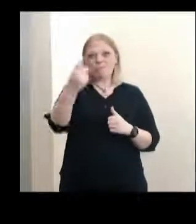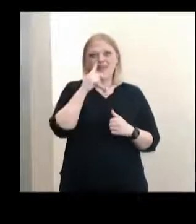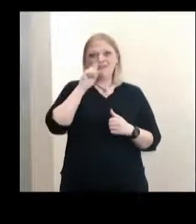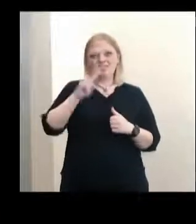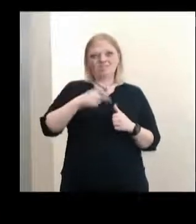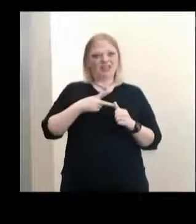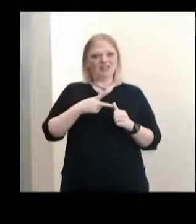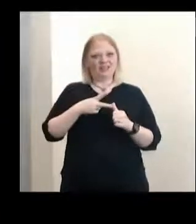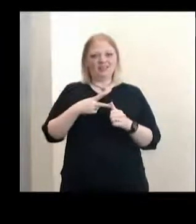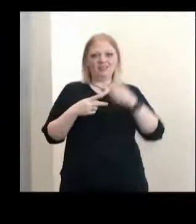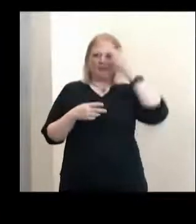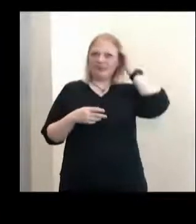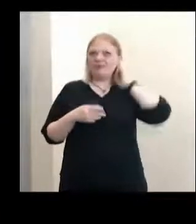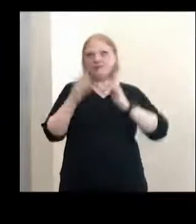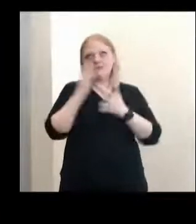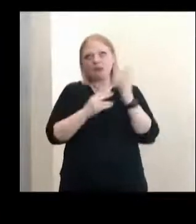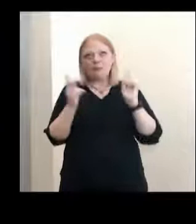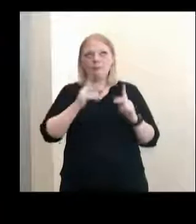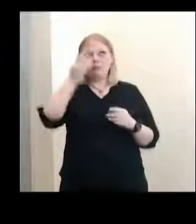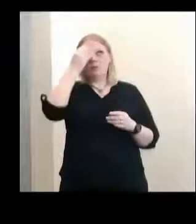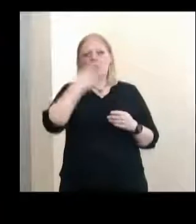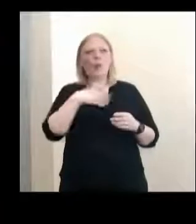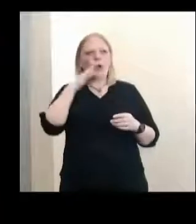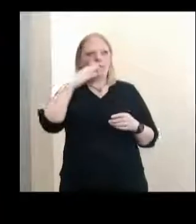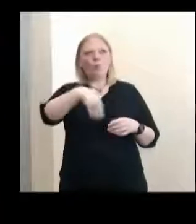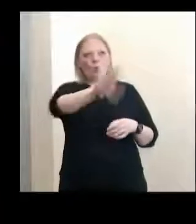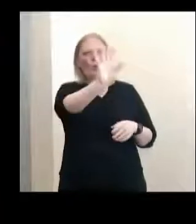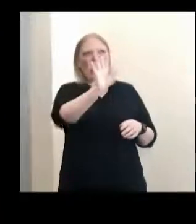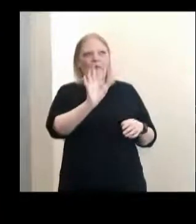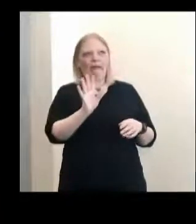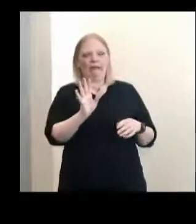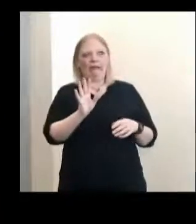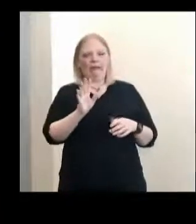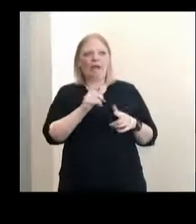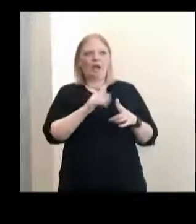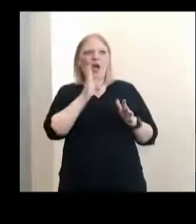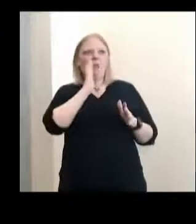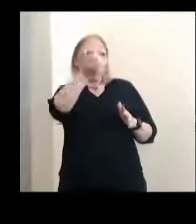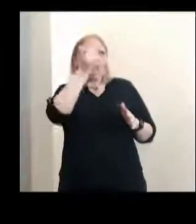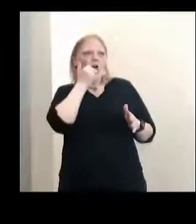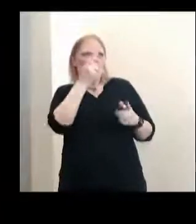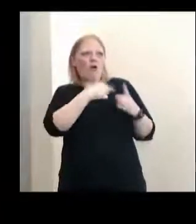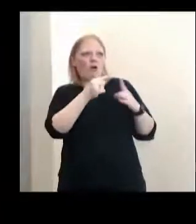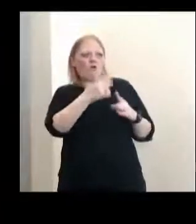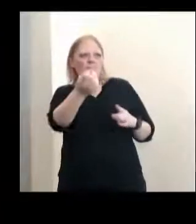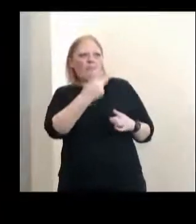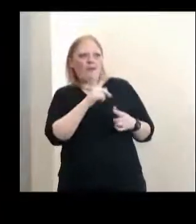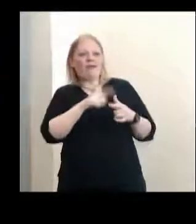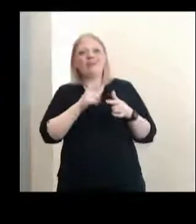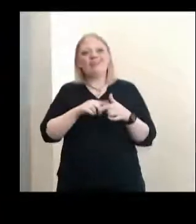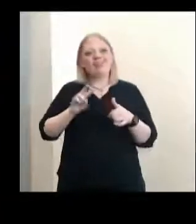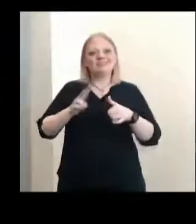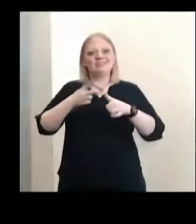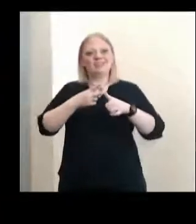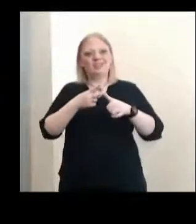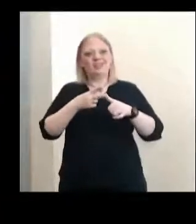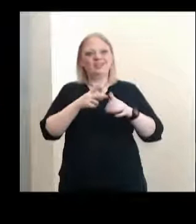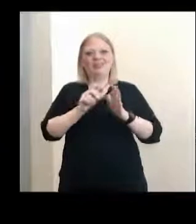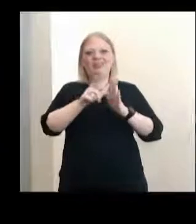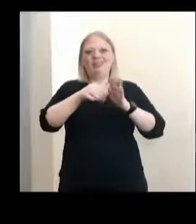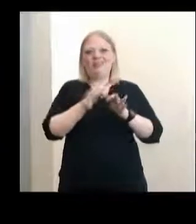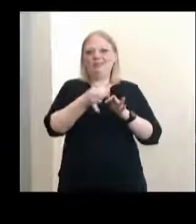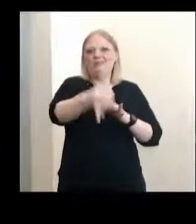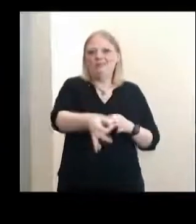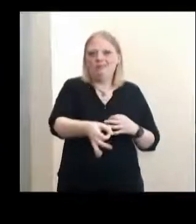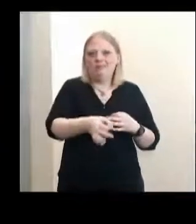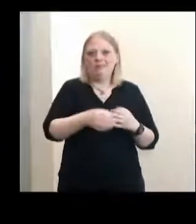Some people tell us they're going to be away, and so they give us a call when they return, and then they get their second dose later on. Some people